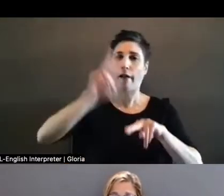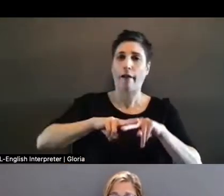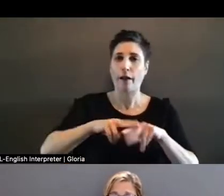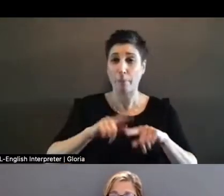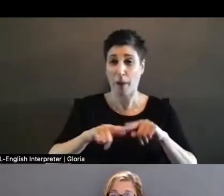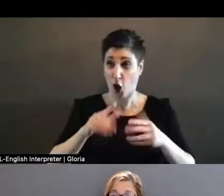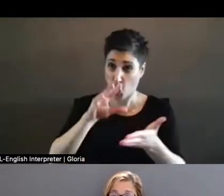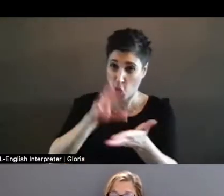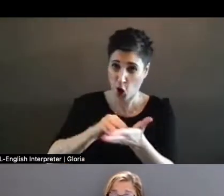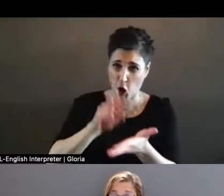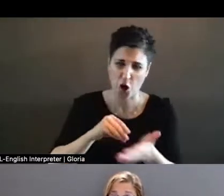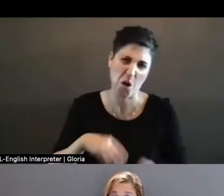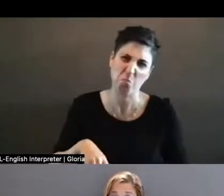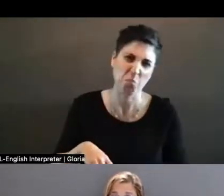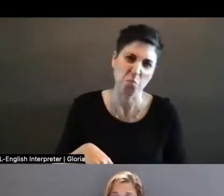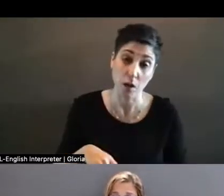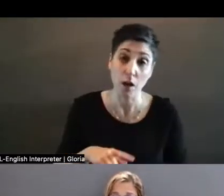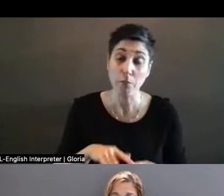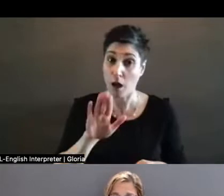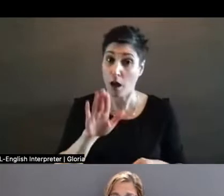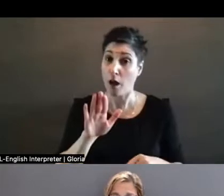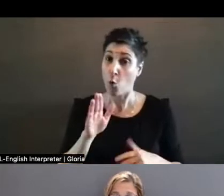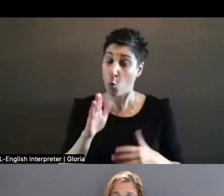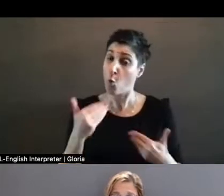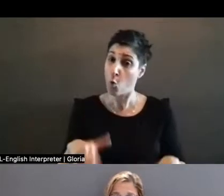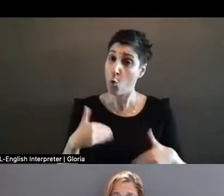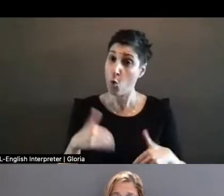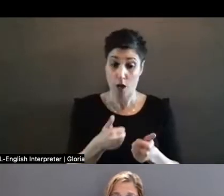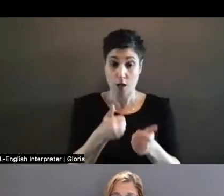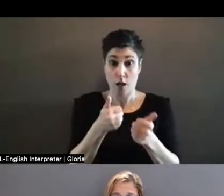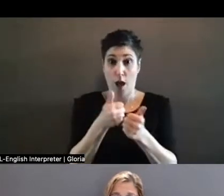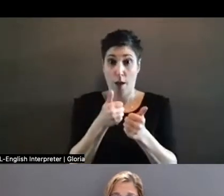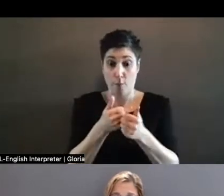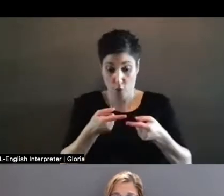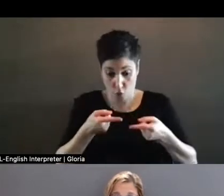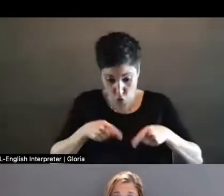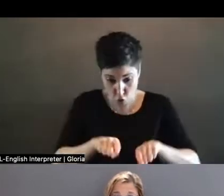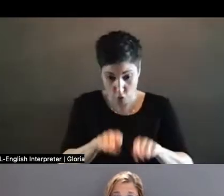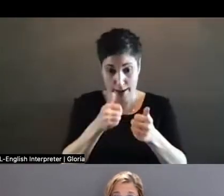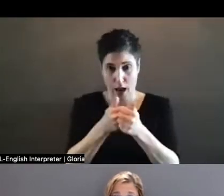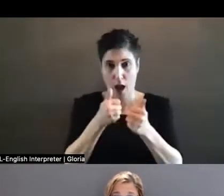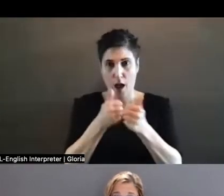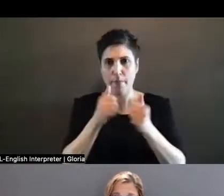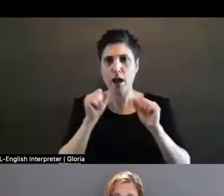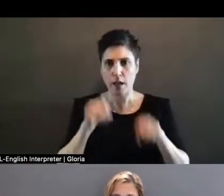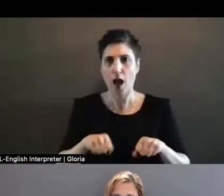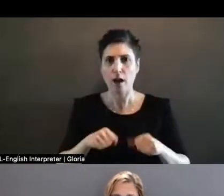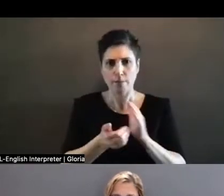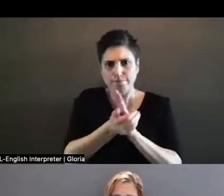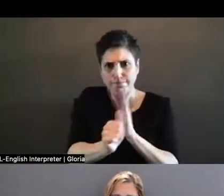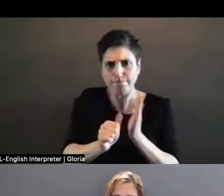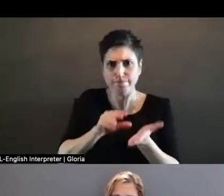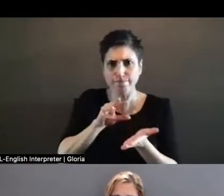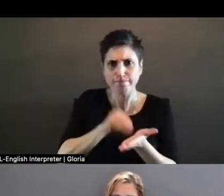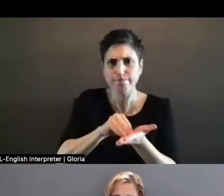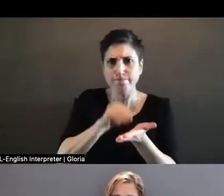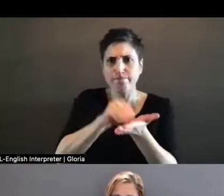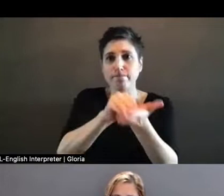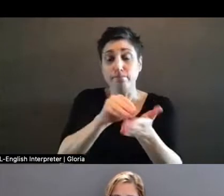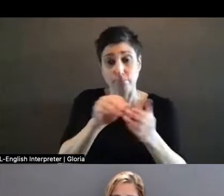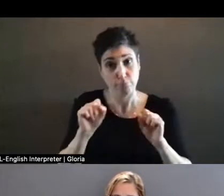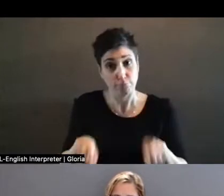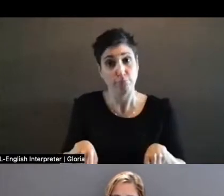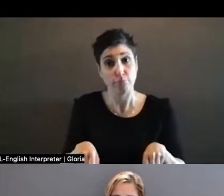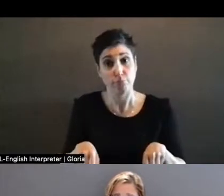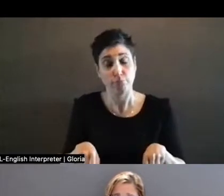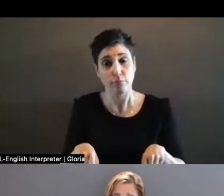recognize that there are some really valuable skills that people demonstrate and can practice while playing games, and that they